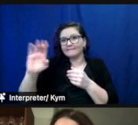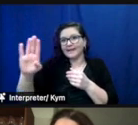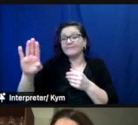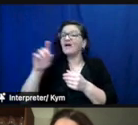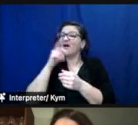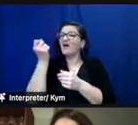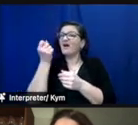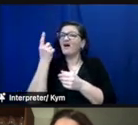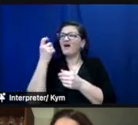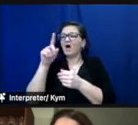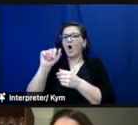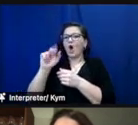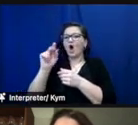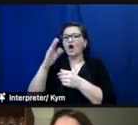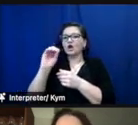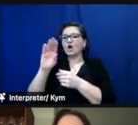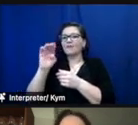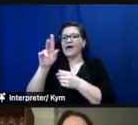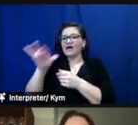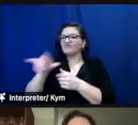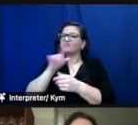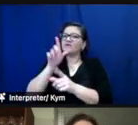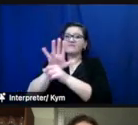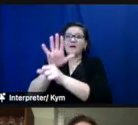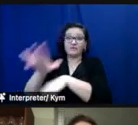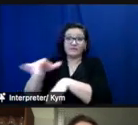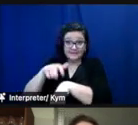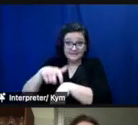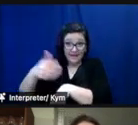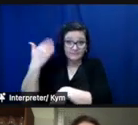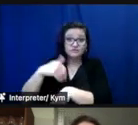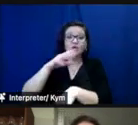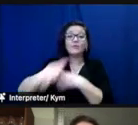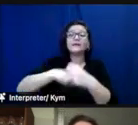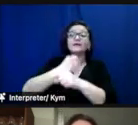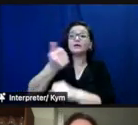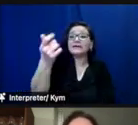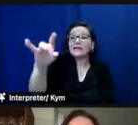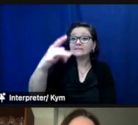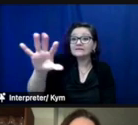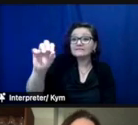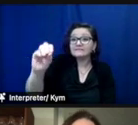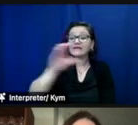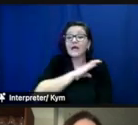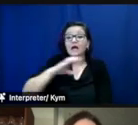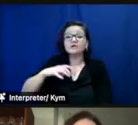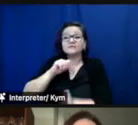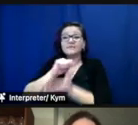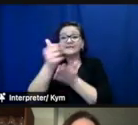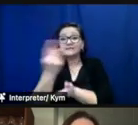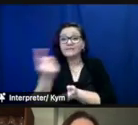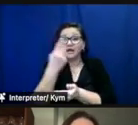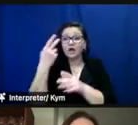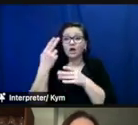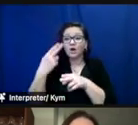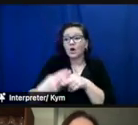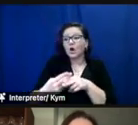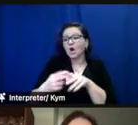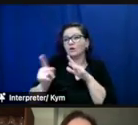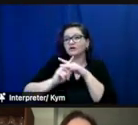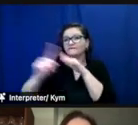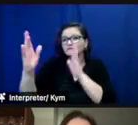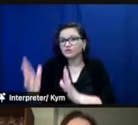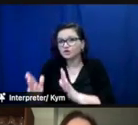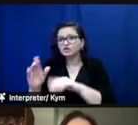time. So in 1850, the Congress passed this thing called the Fugitive Slave